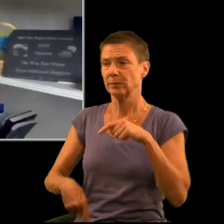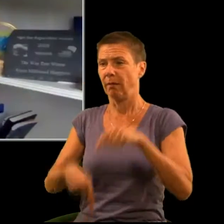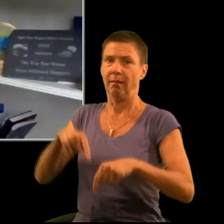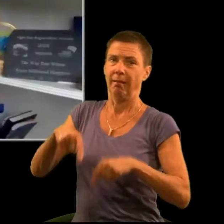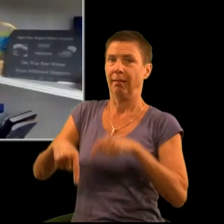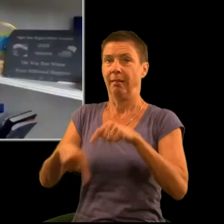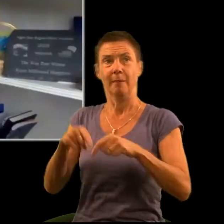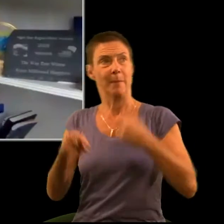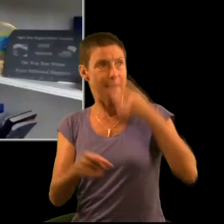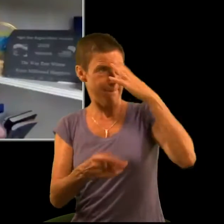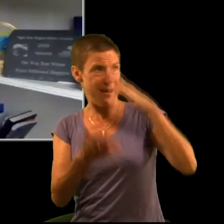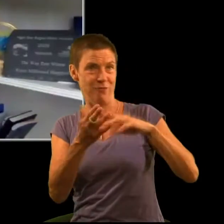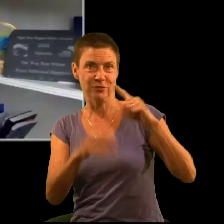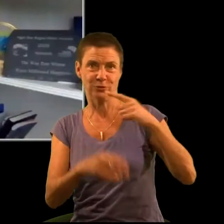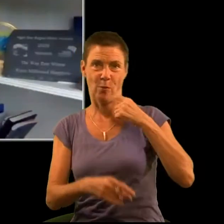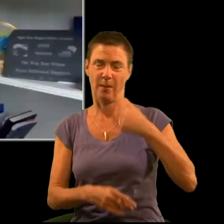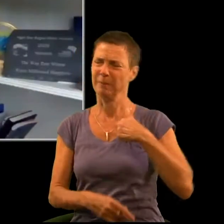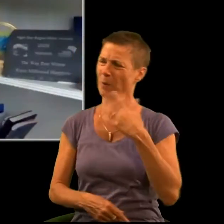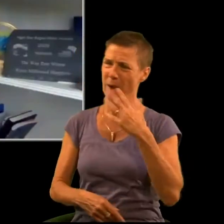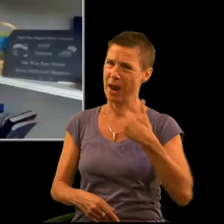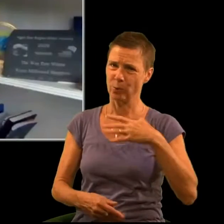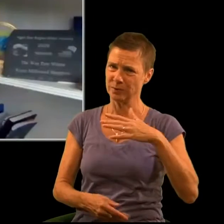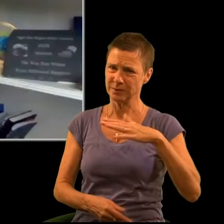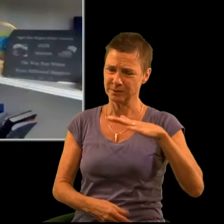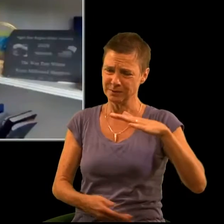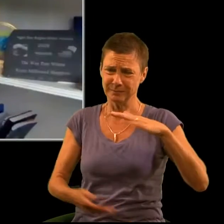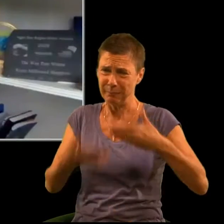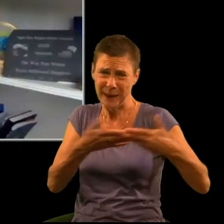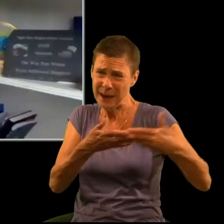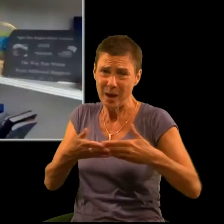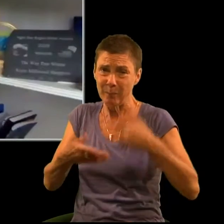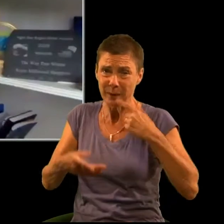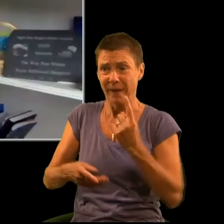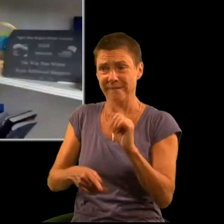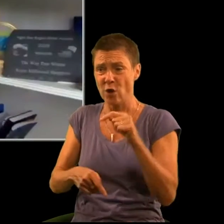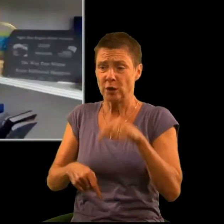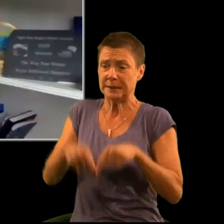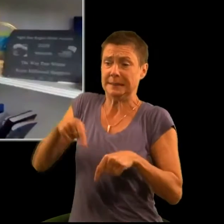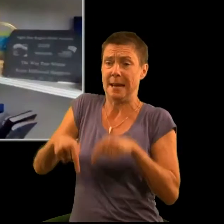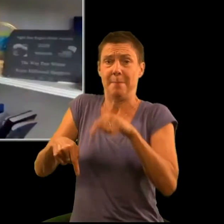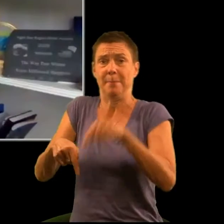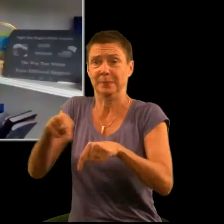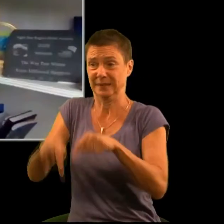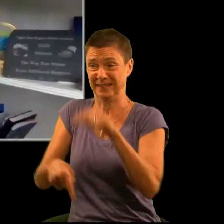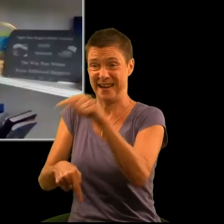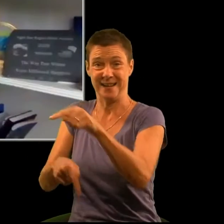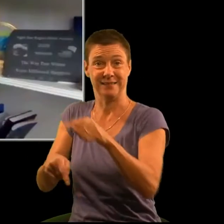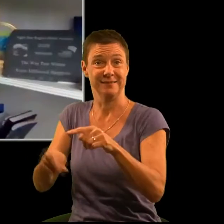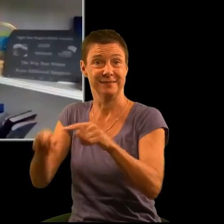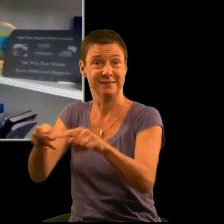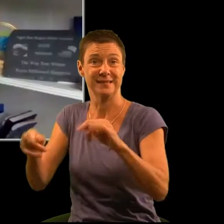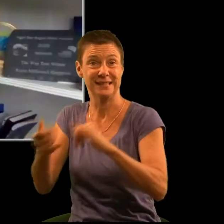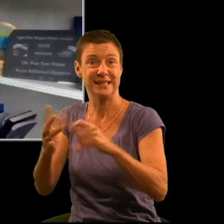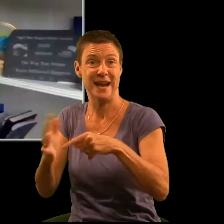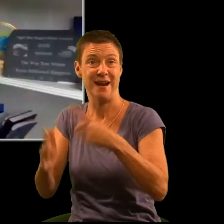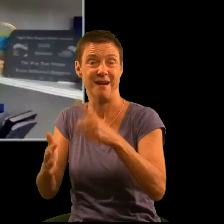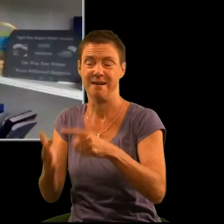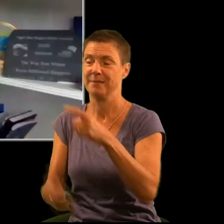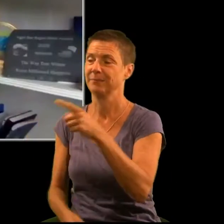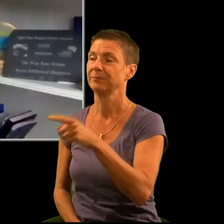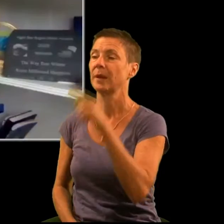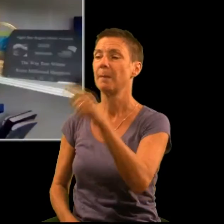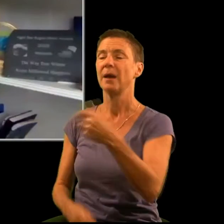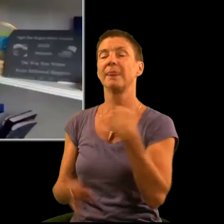didn't remember that my parents had to sort of hint me at. And this follows Sophia, and she lives with